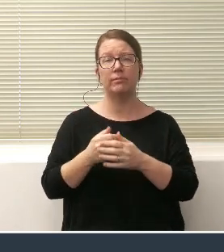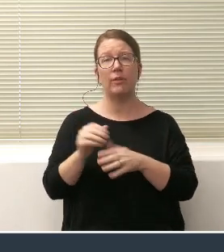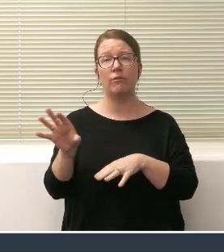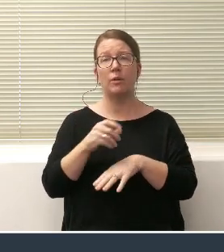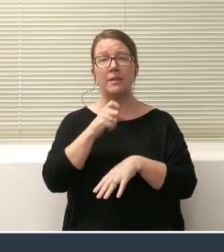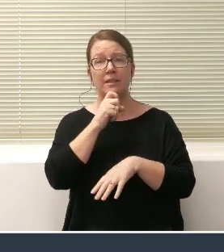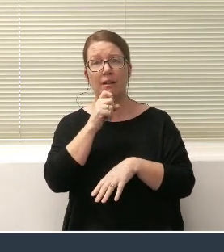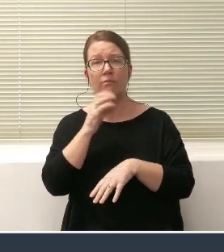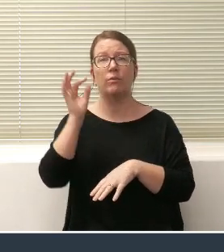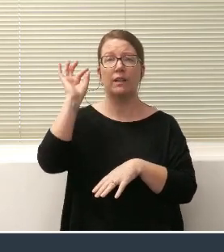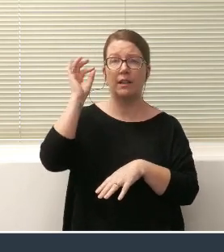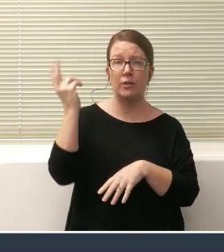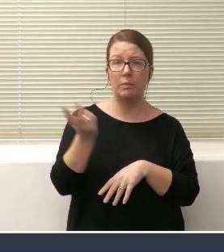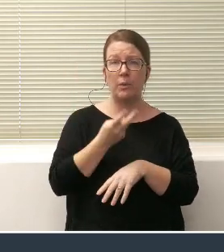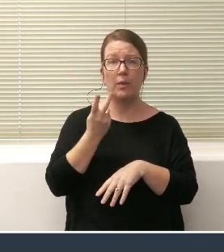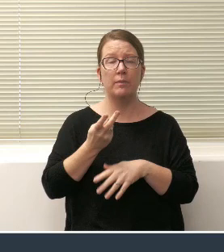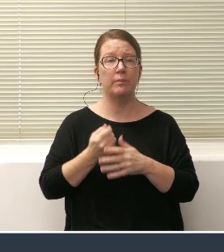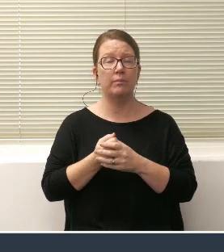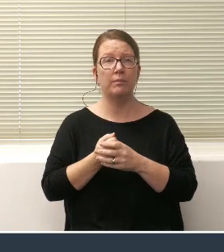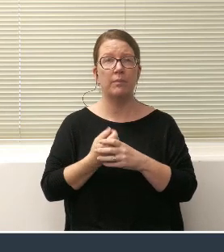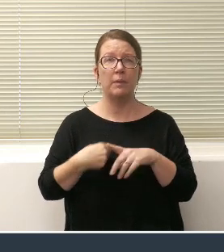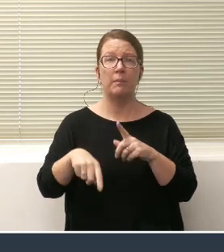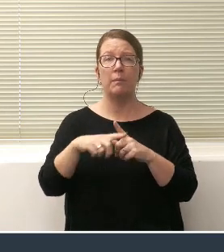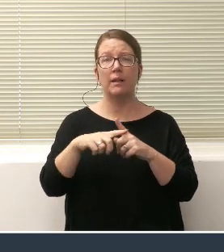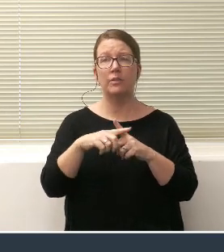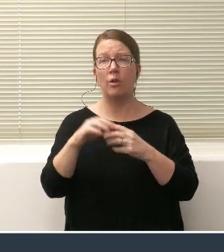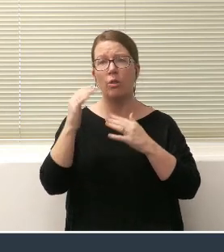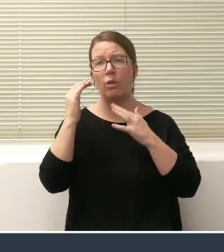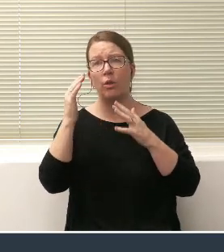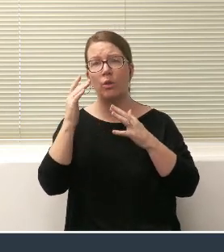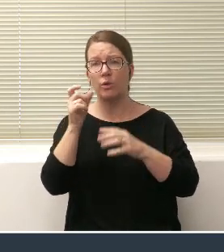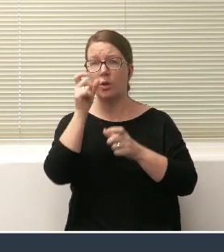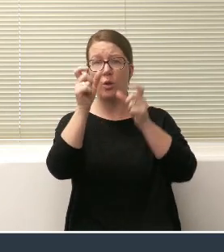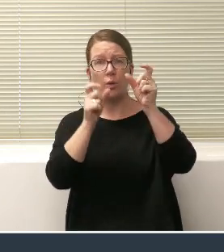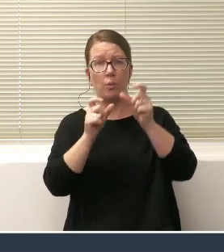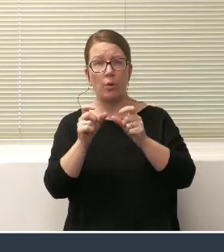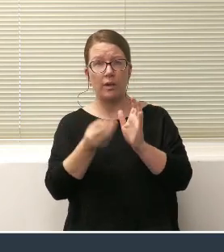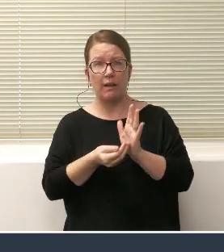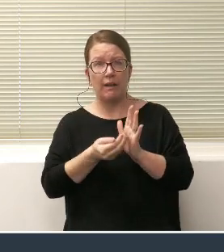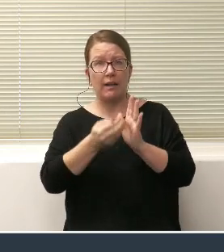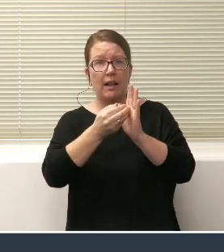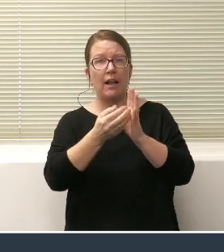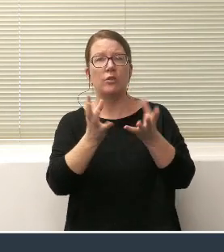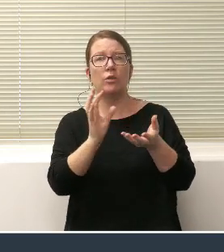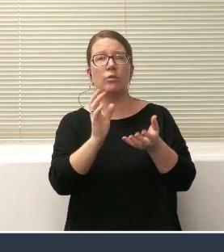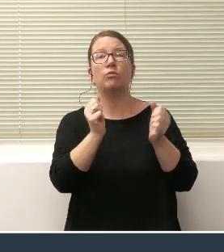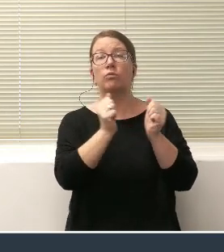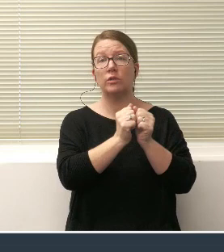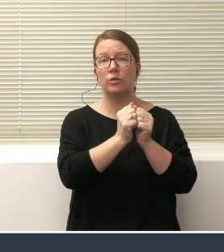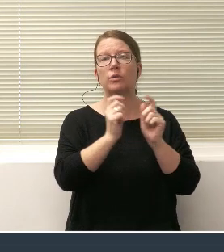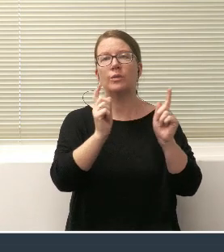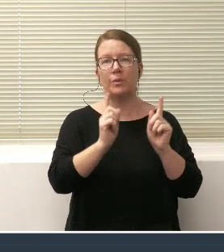from council, and the thoughts and additional wording that's gone into our resolution